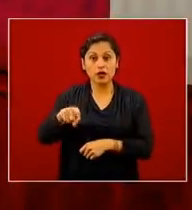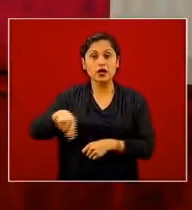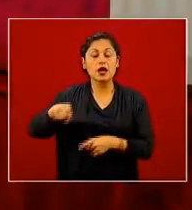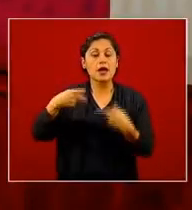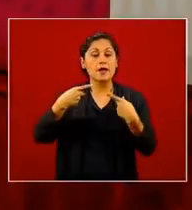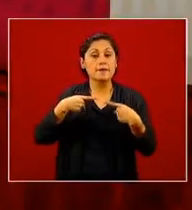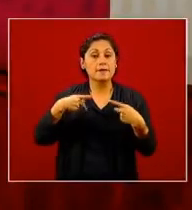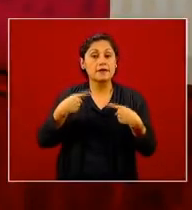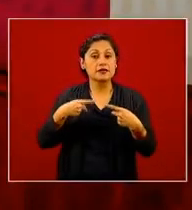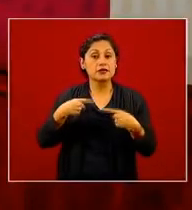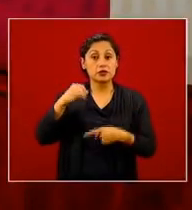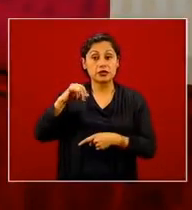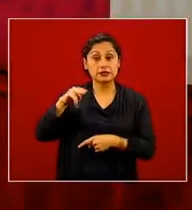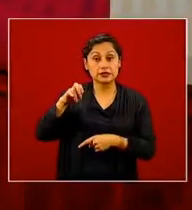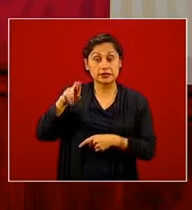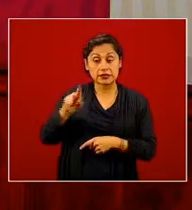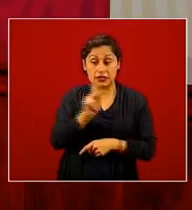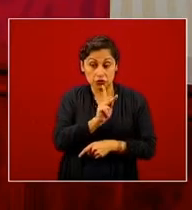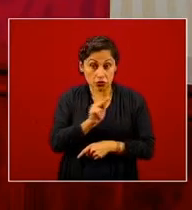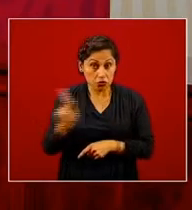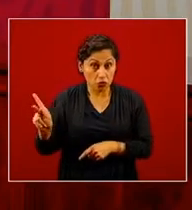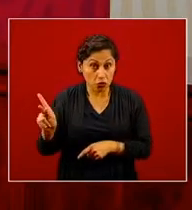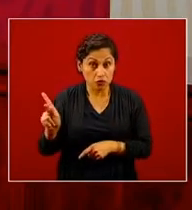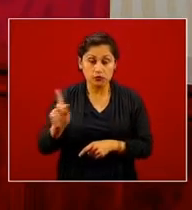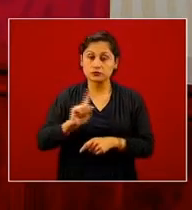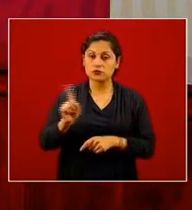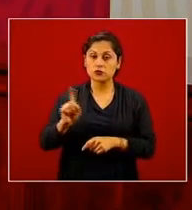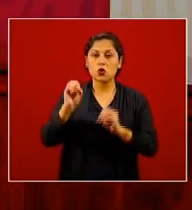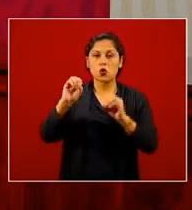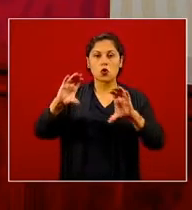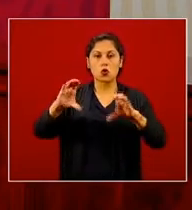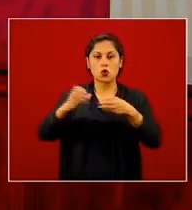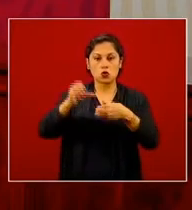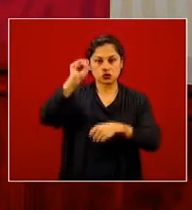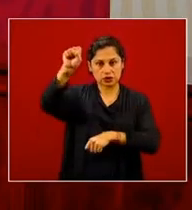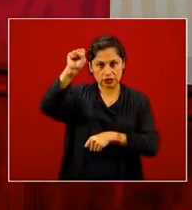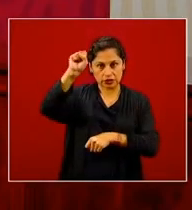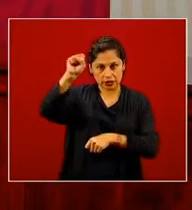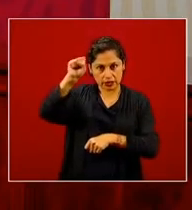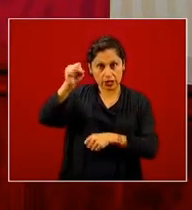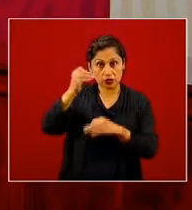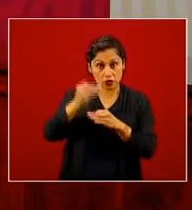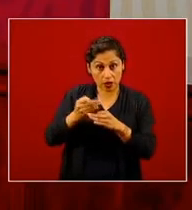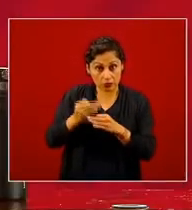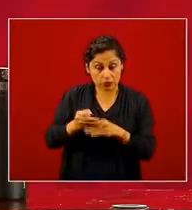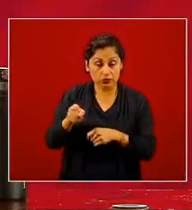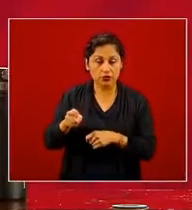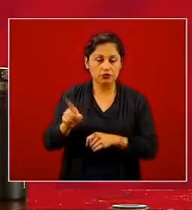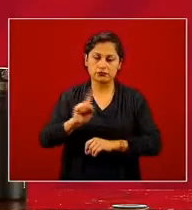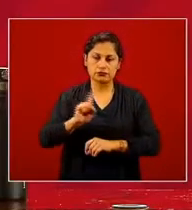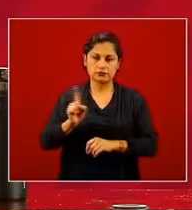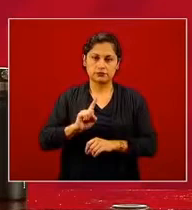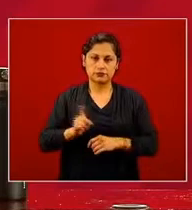So with regards to the people who express their concern, it doesn't mean that they necessarily that they work at the